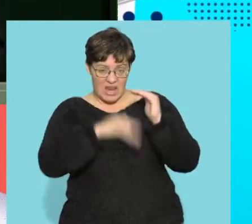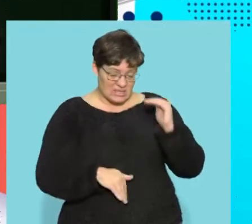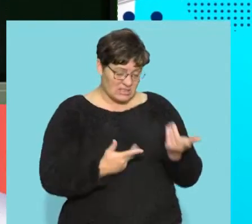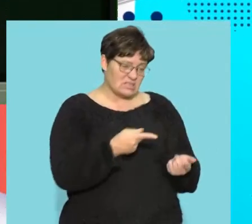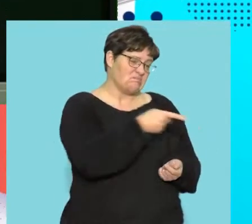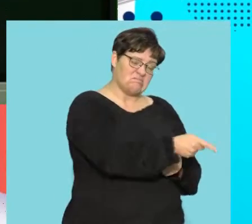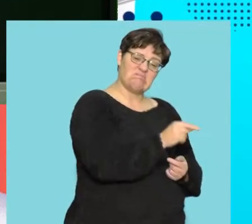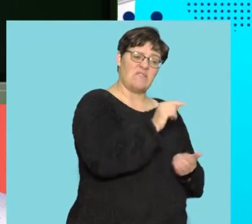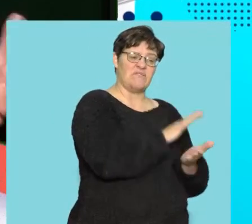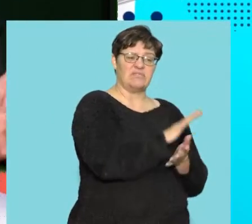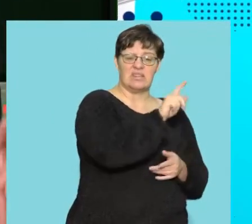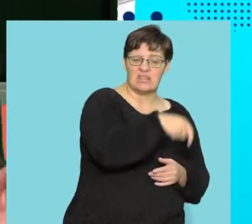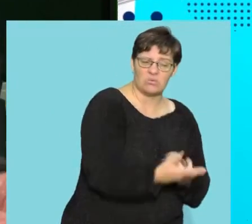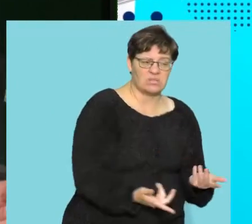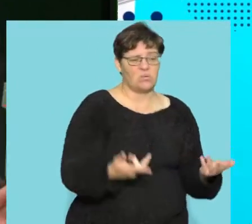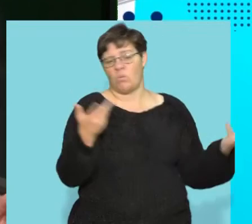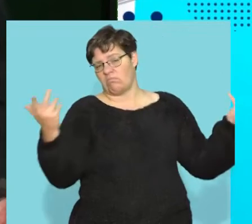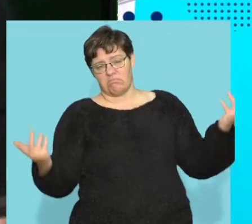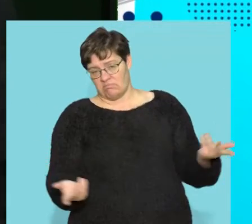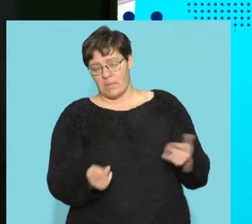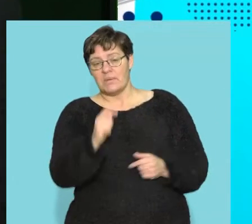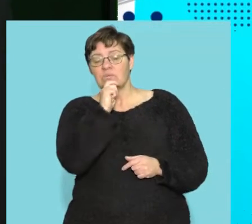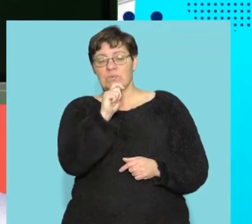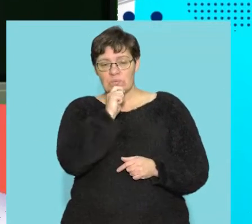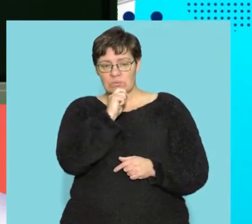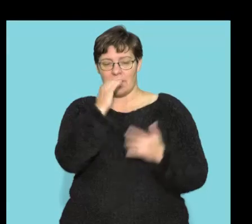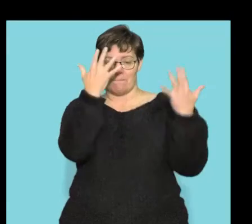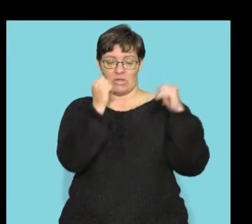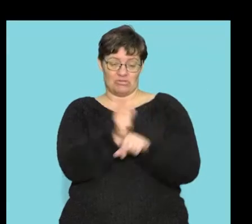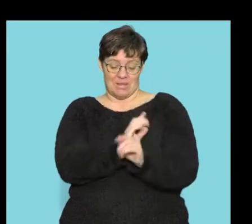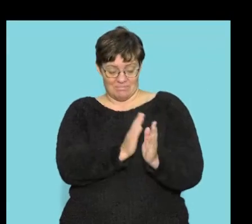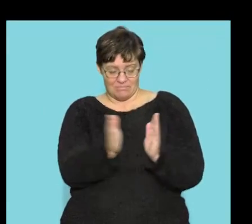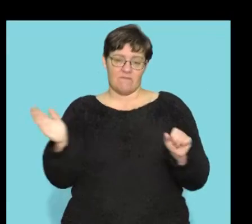for must be used in your budget period.